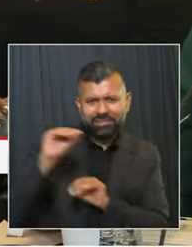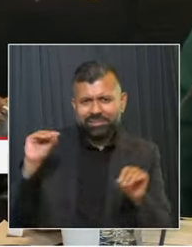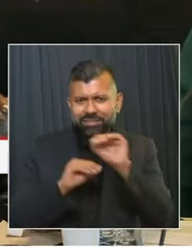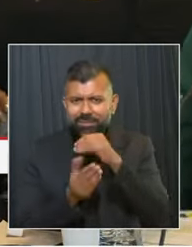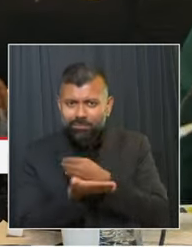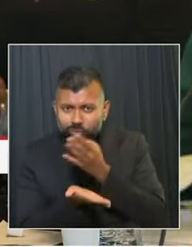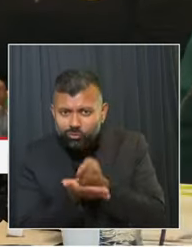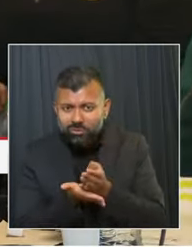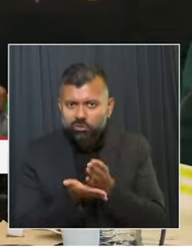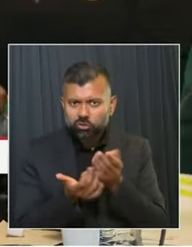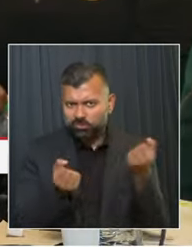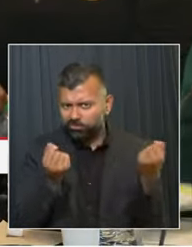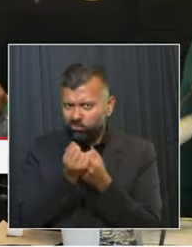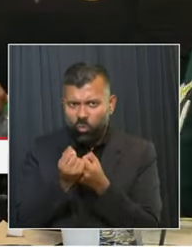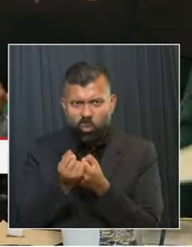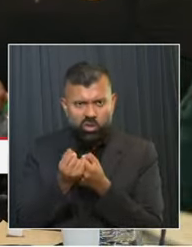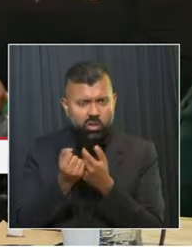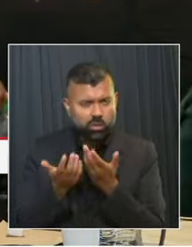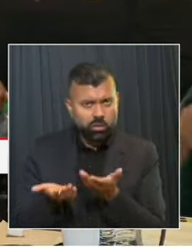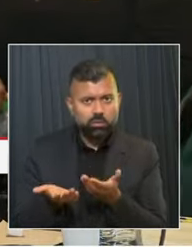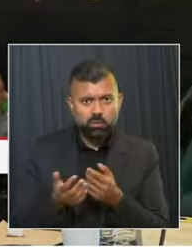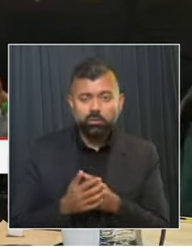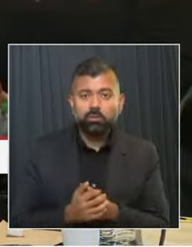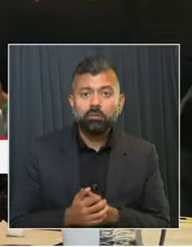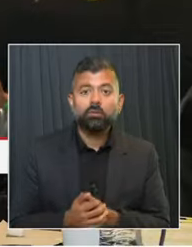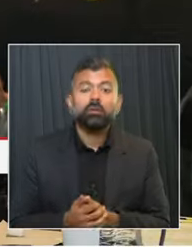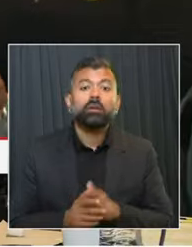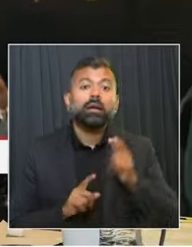economy grows, those out-year cuts don't have to be materialized.